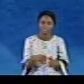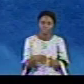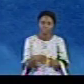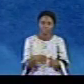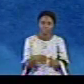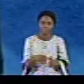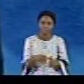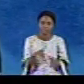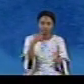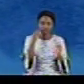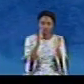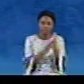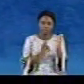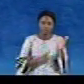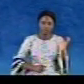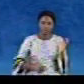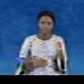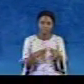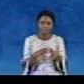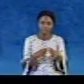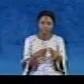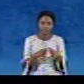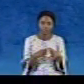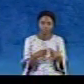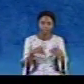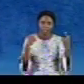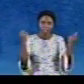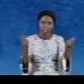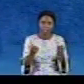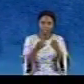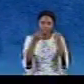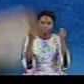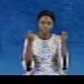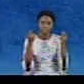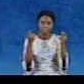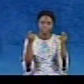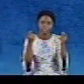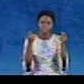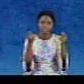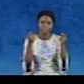Praise the Lord. Hallelujah. Hallelujah.